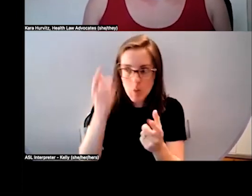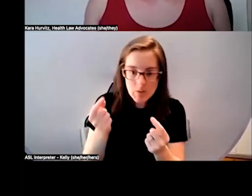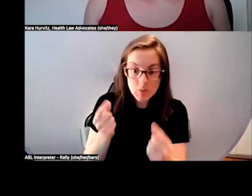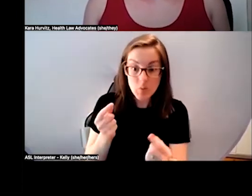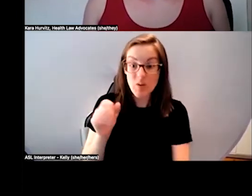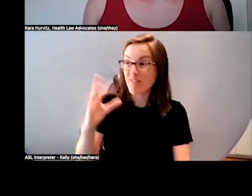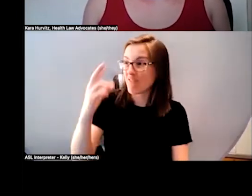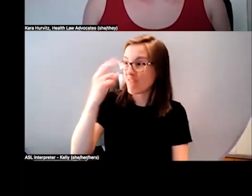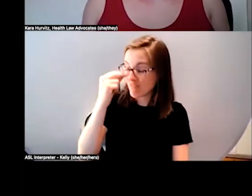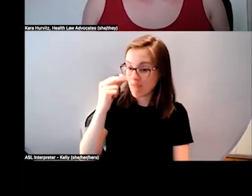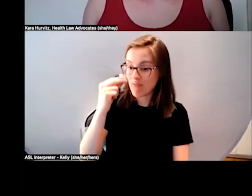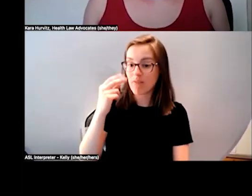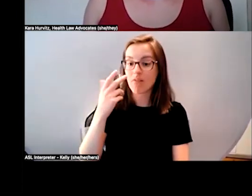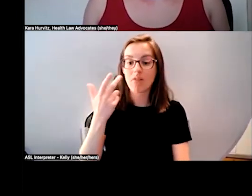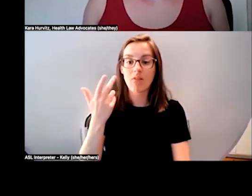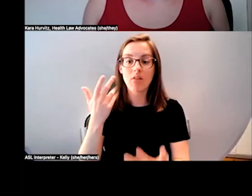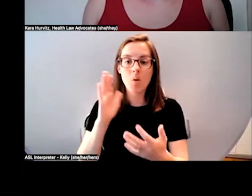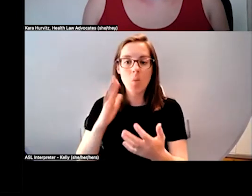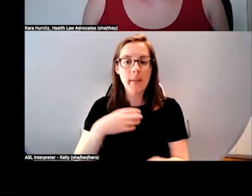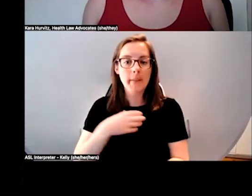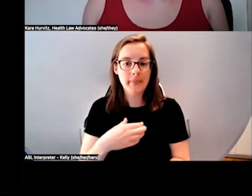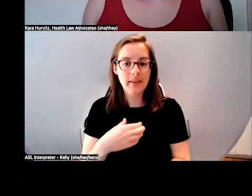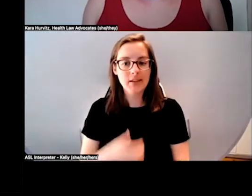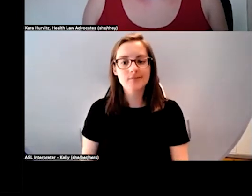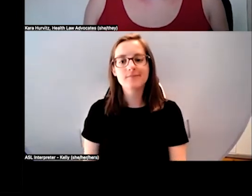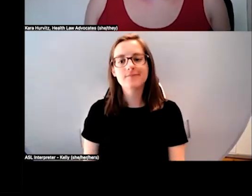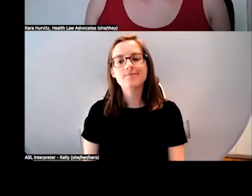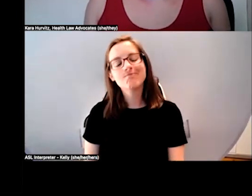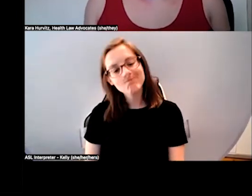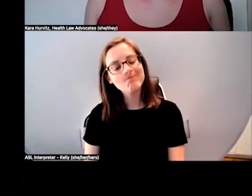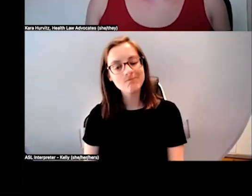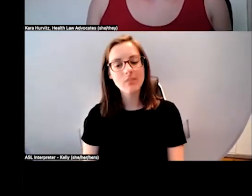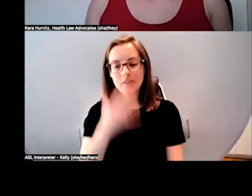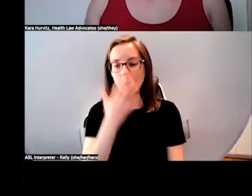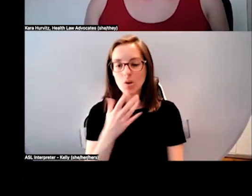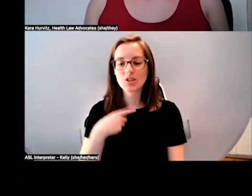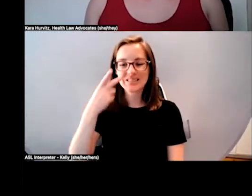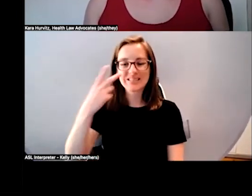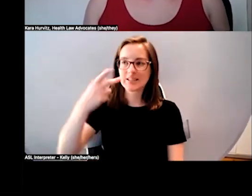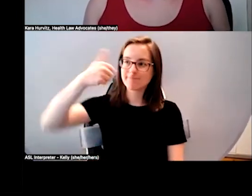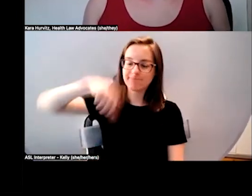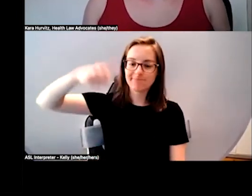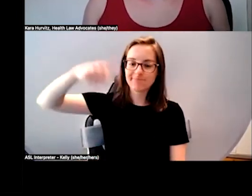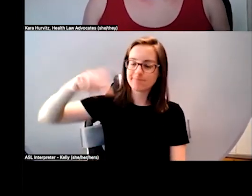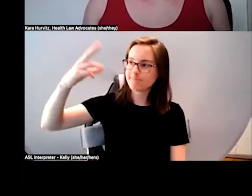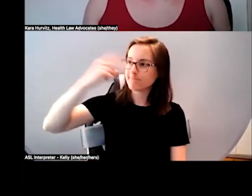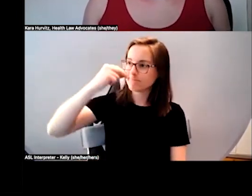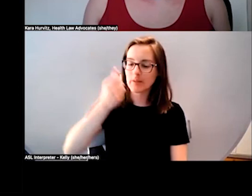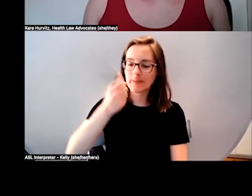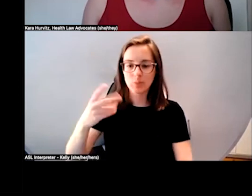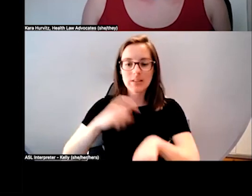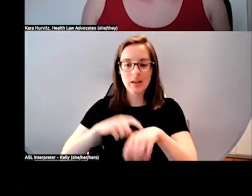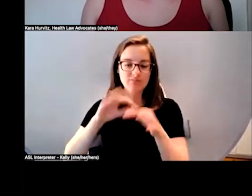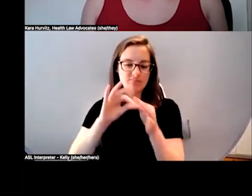decisions where something has been denied. We do unfortunately see denials for a number of reasons on coverage of